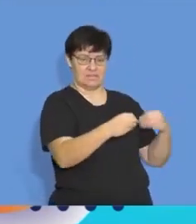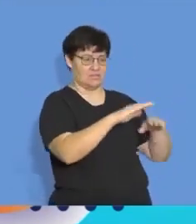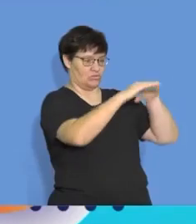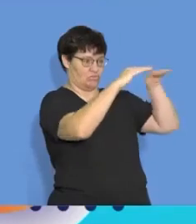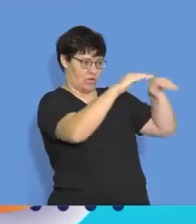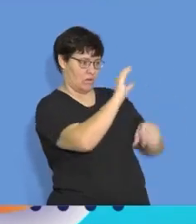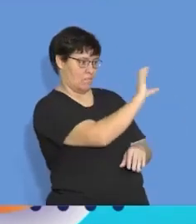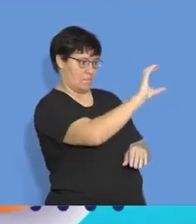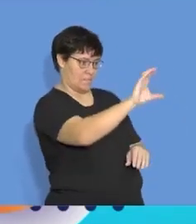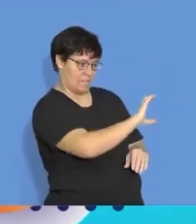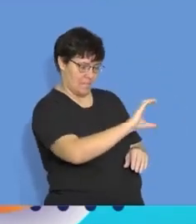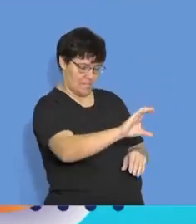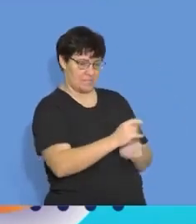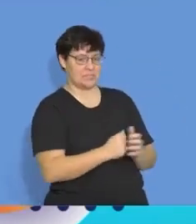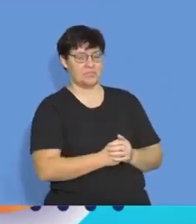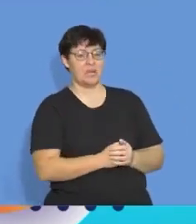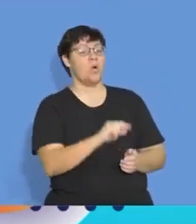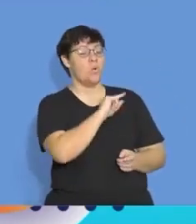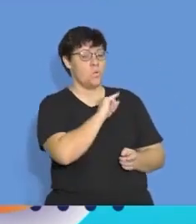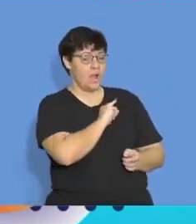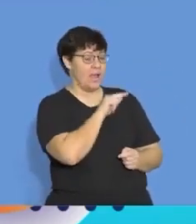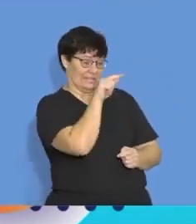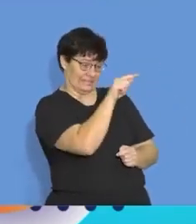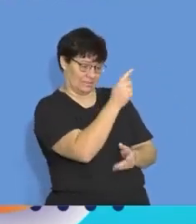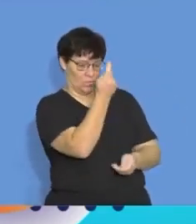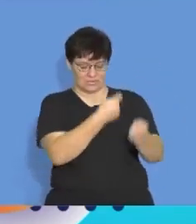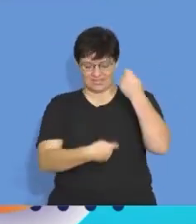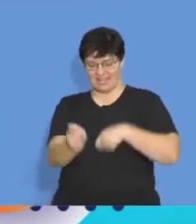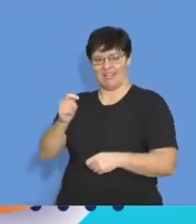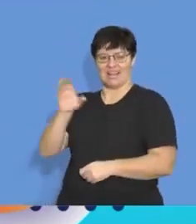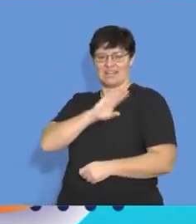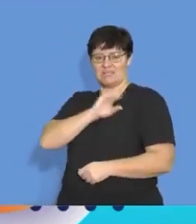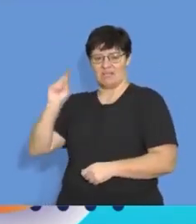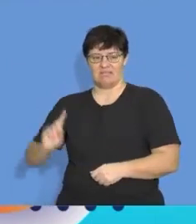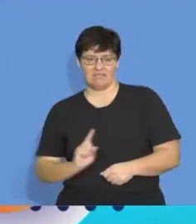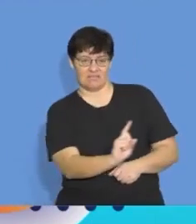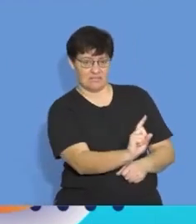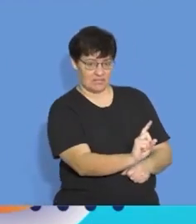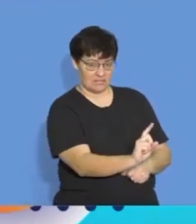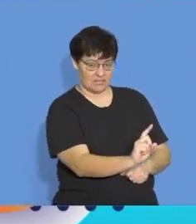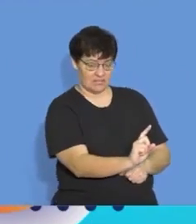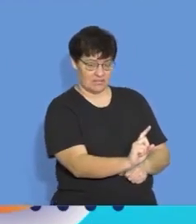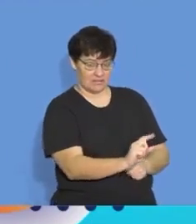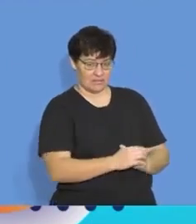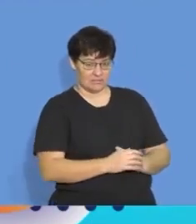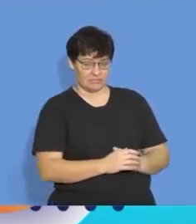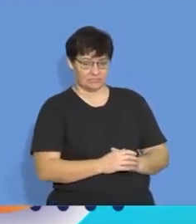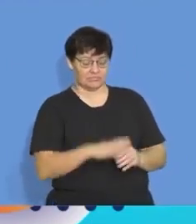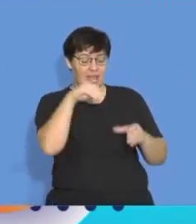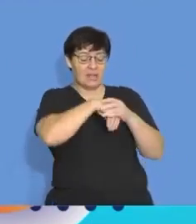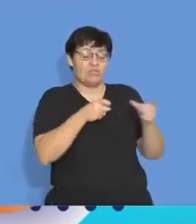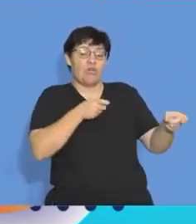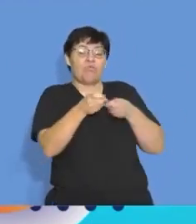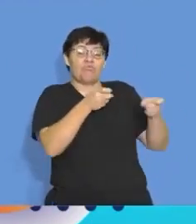onto our shelves, because that's the stock we want to sell. Now remember, part of